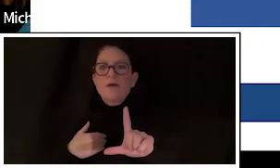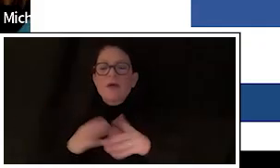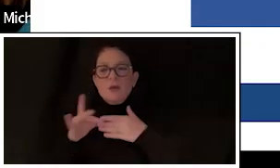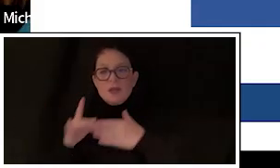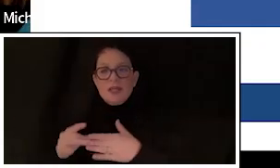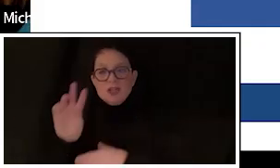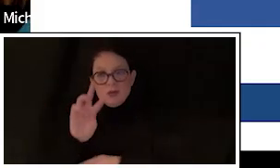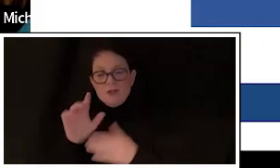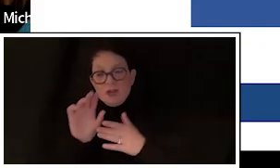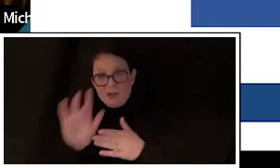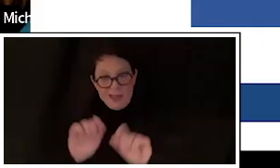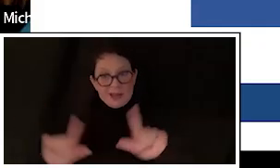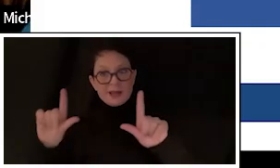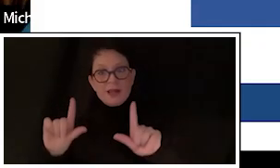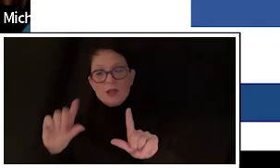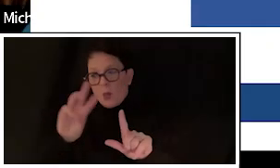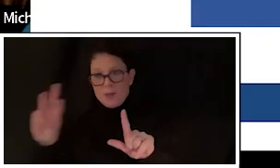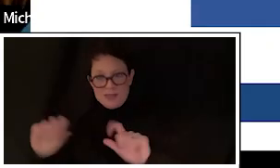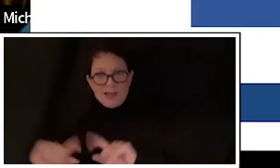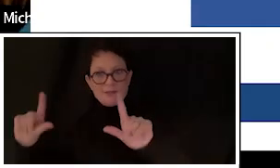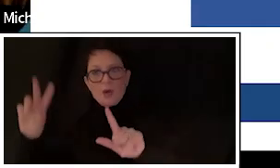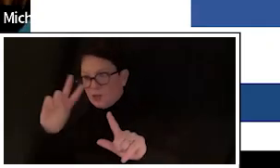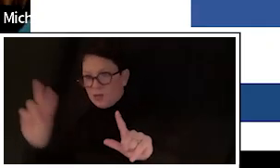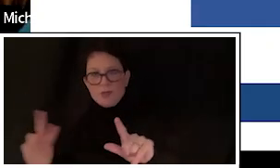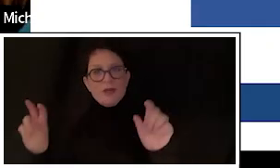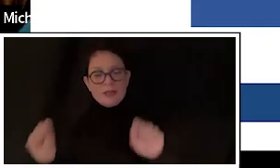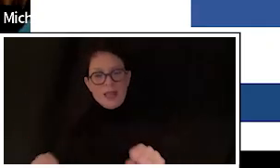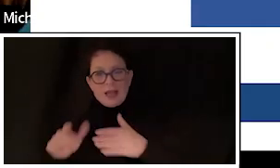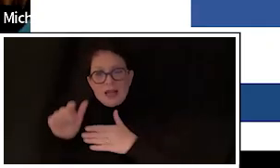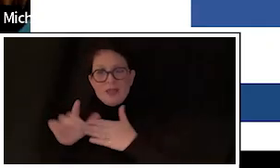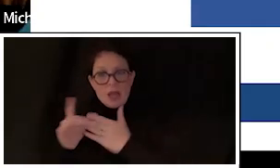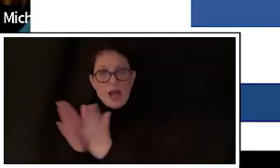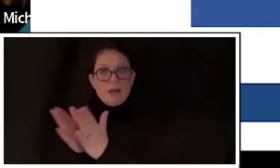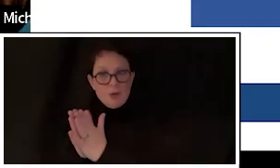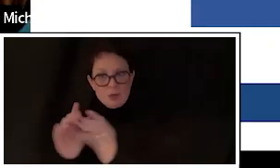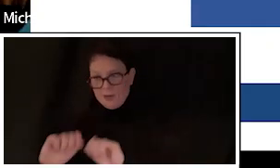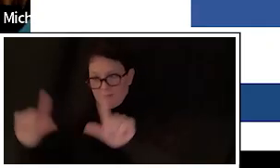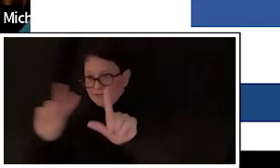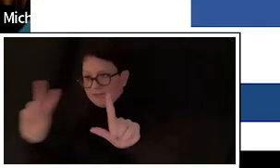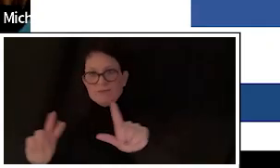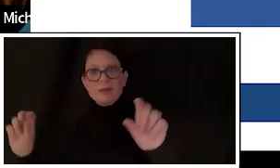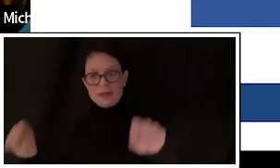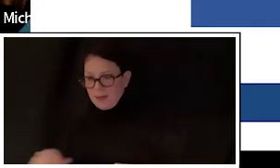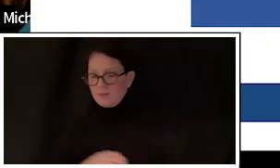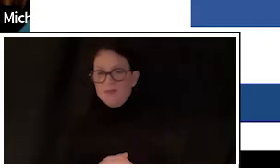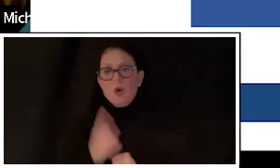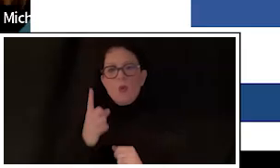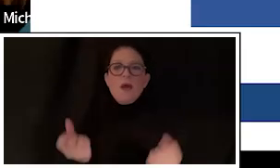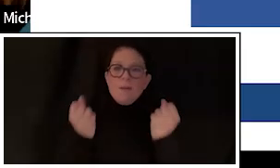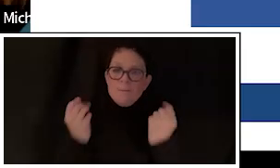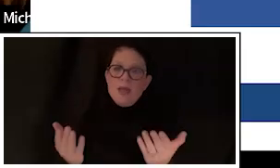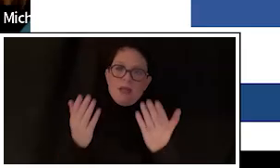our website, and it will take you to the guidebook on our website. So one of our many